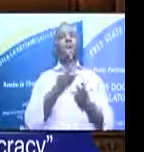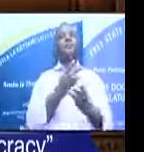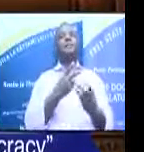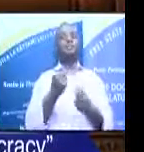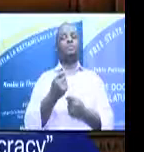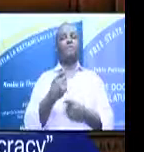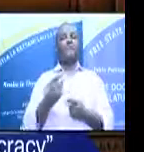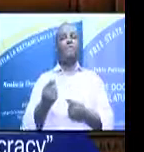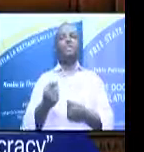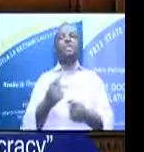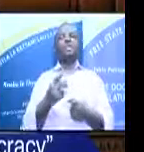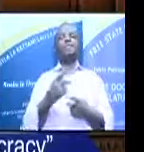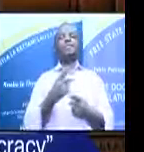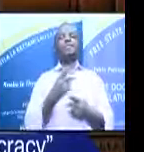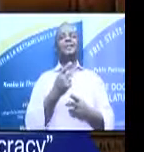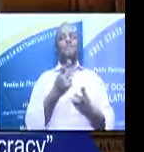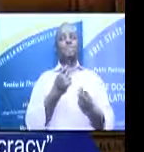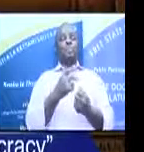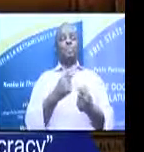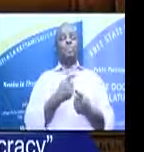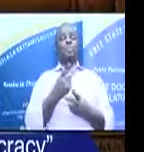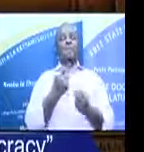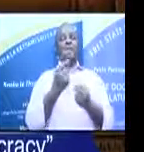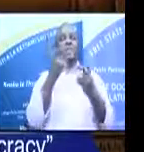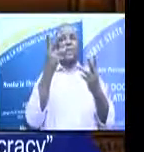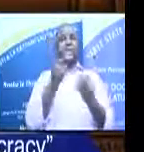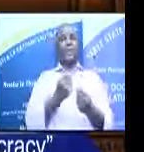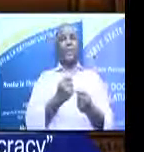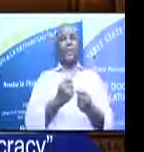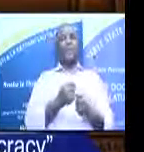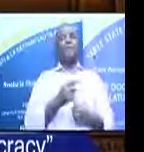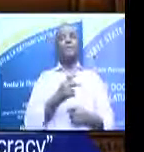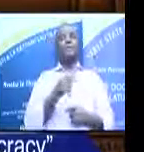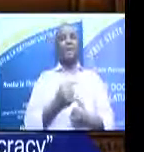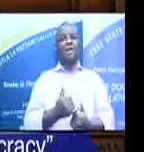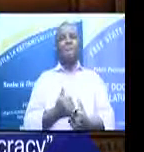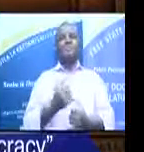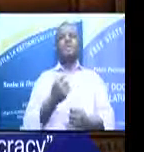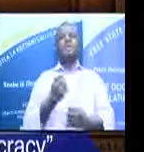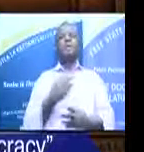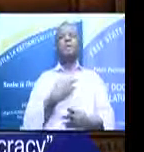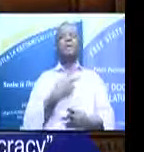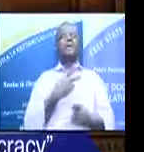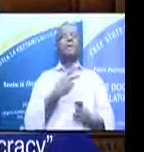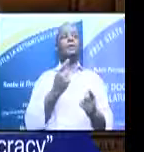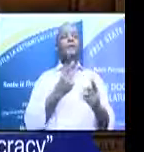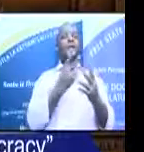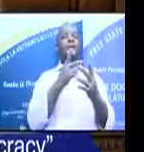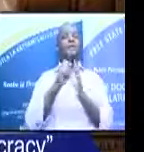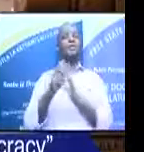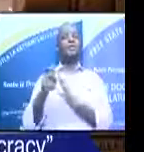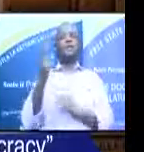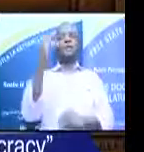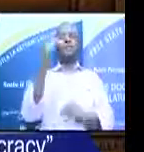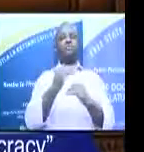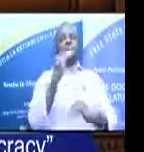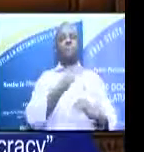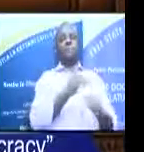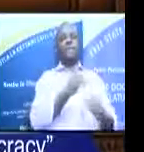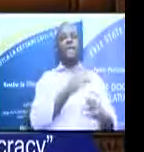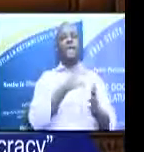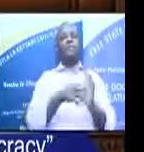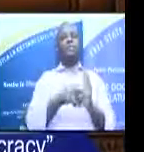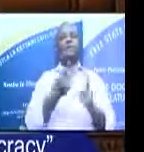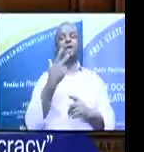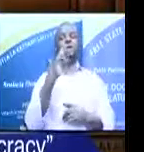was confronted by a financial meltdown. And as a result, there has been a cut of expenditures, including and fundamental, the role of government